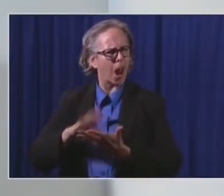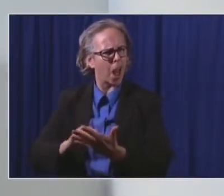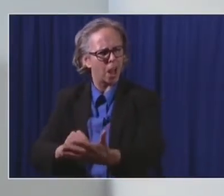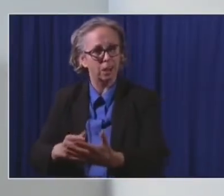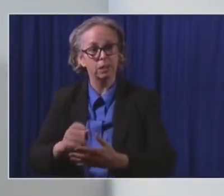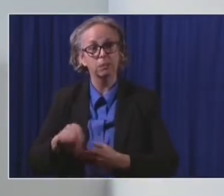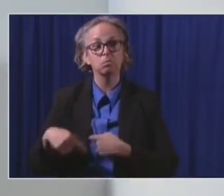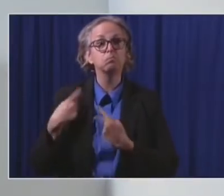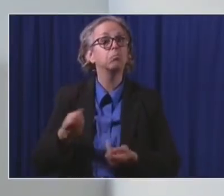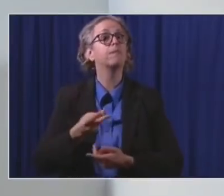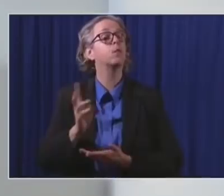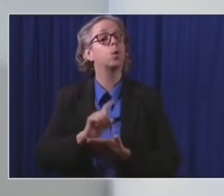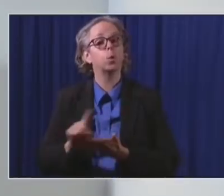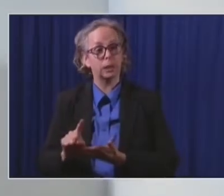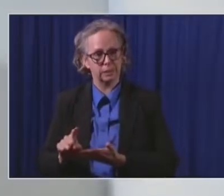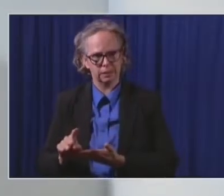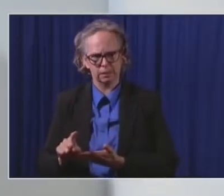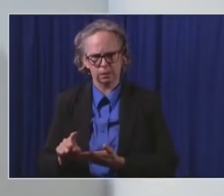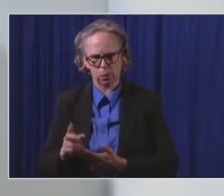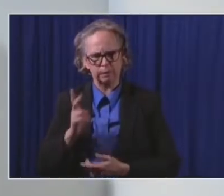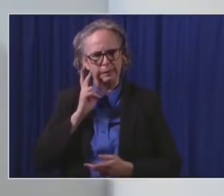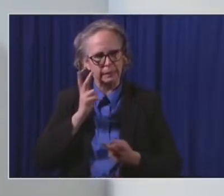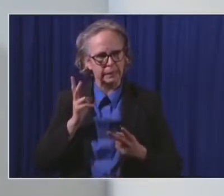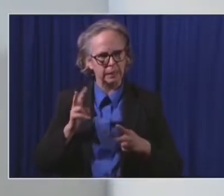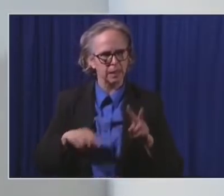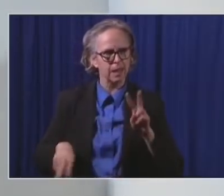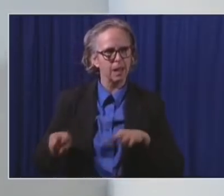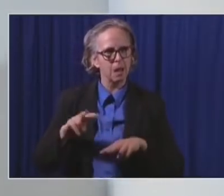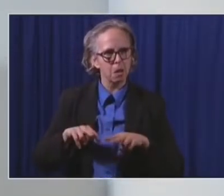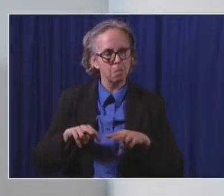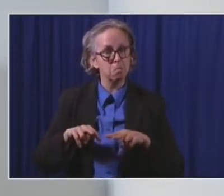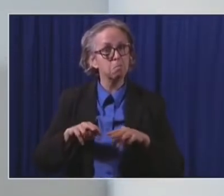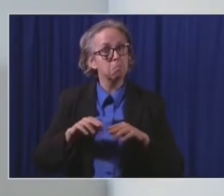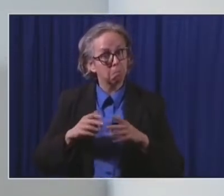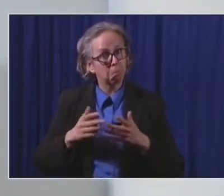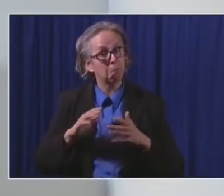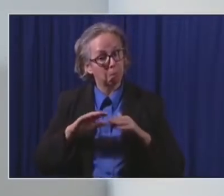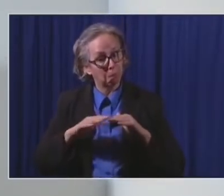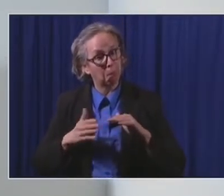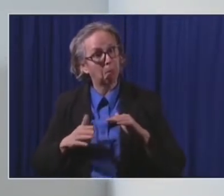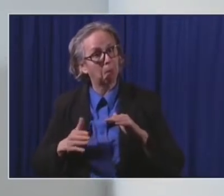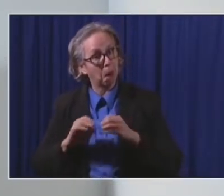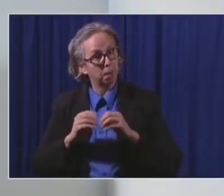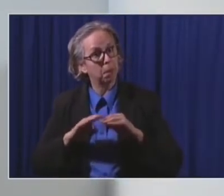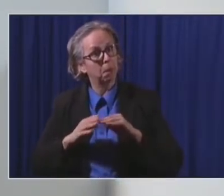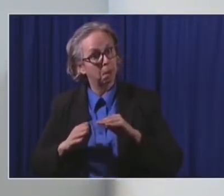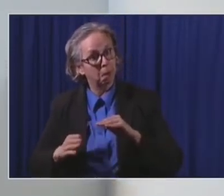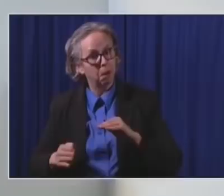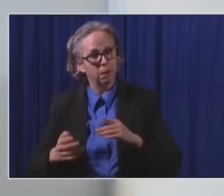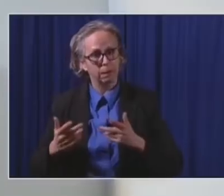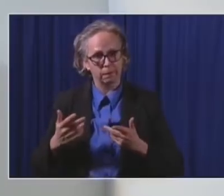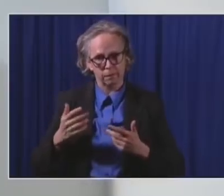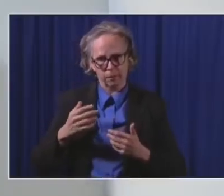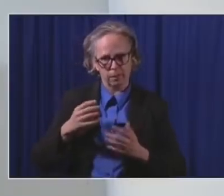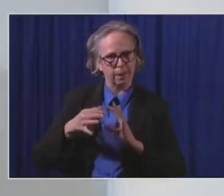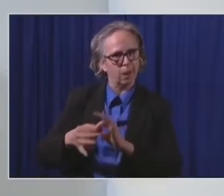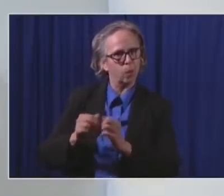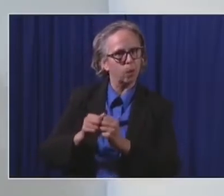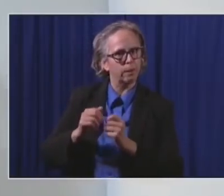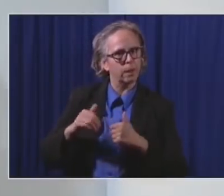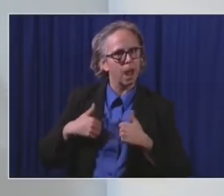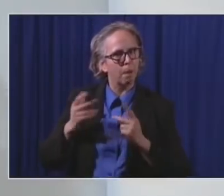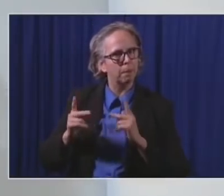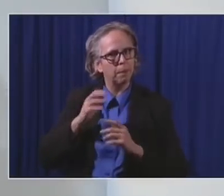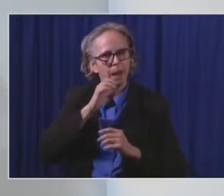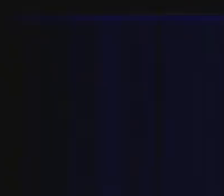and the resilience and all the things that we learn from these types of competitions. And over the past few weeks, we have